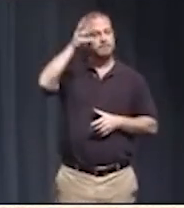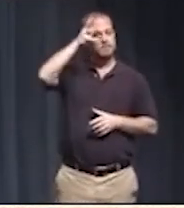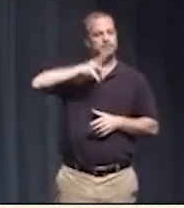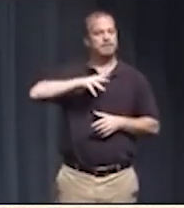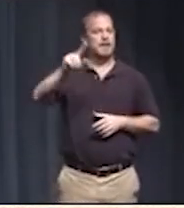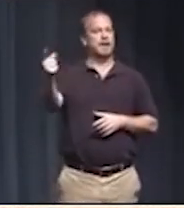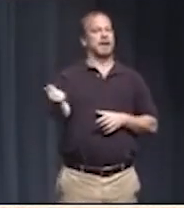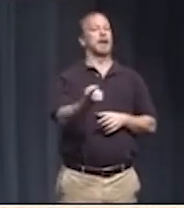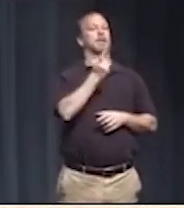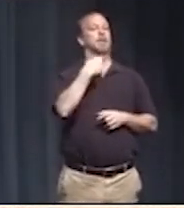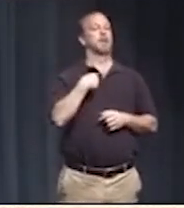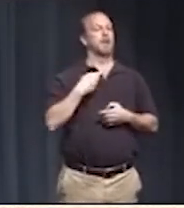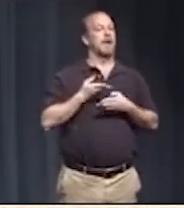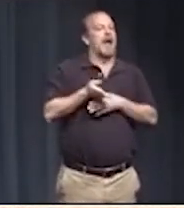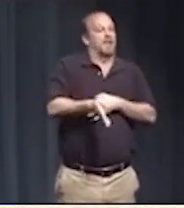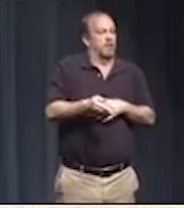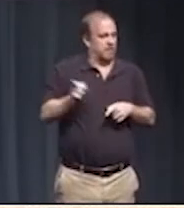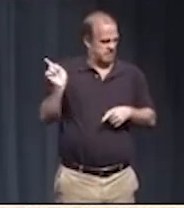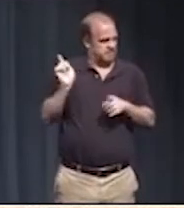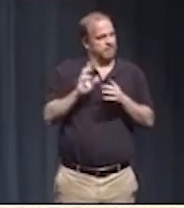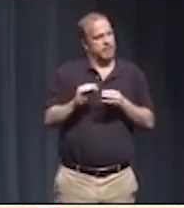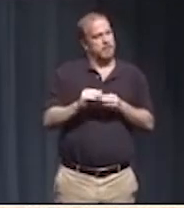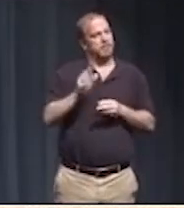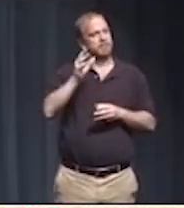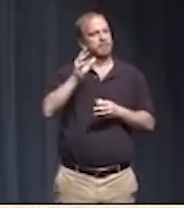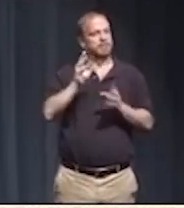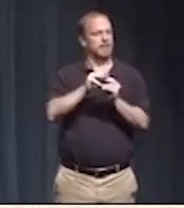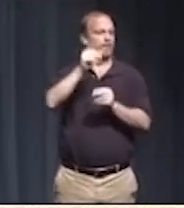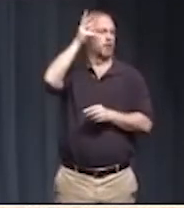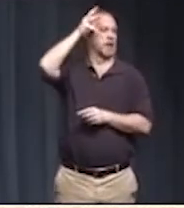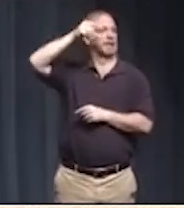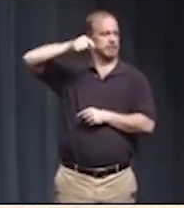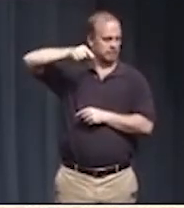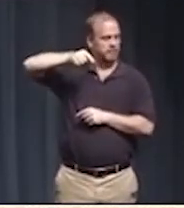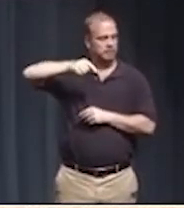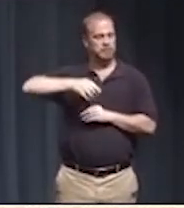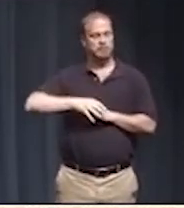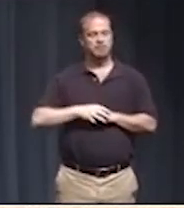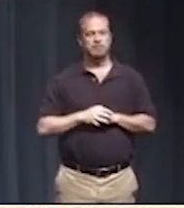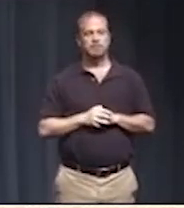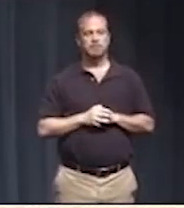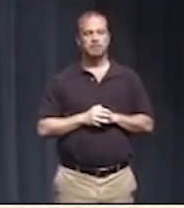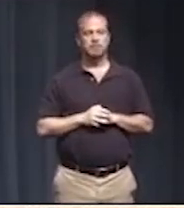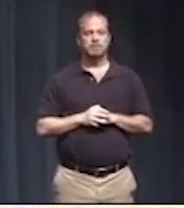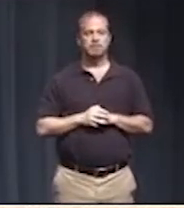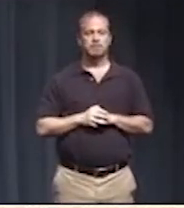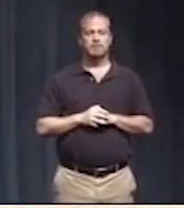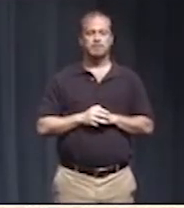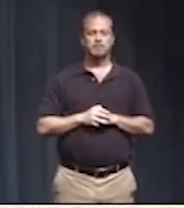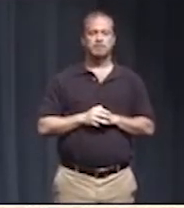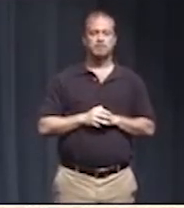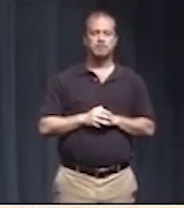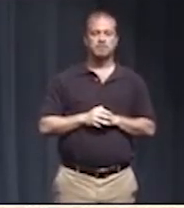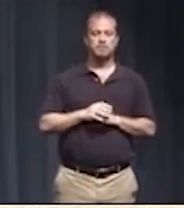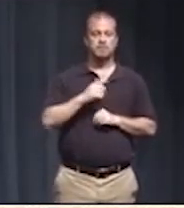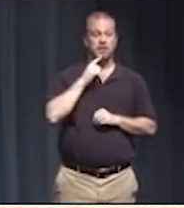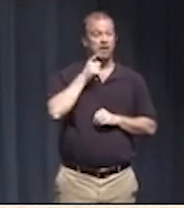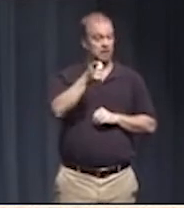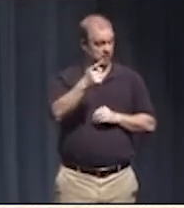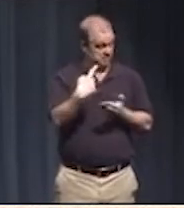after a session I did for dads a few years ago and said, you know, we had talked about this very